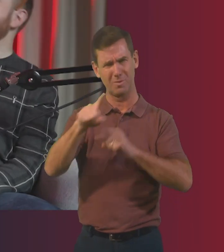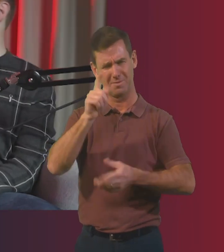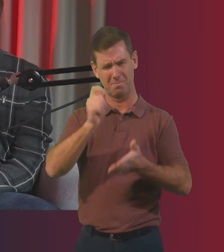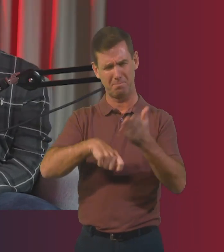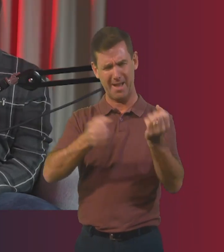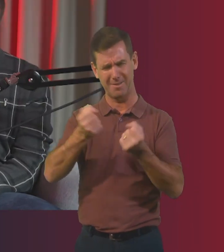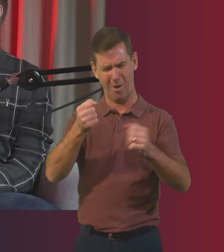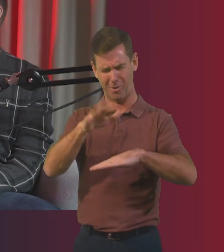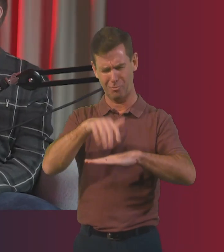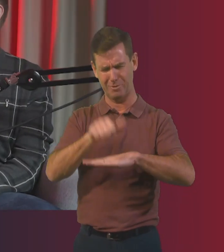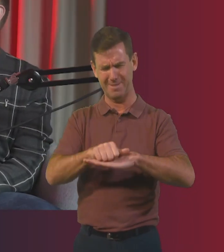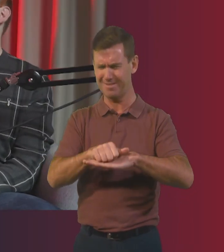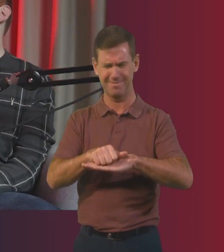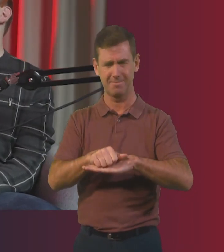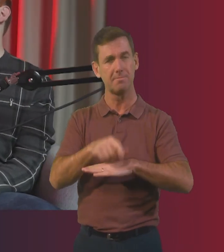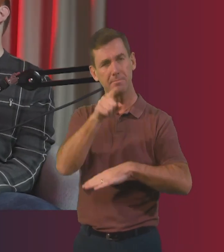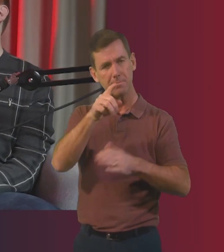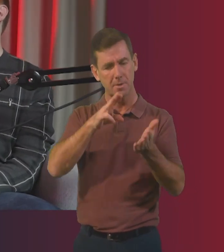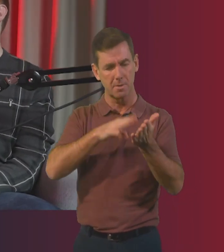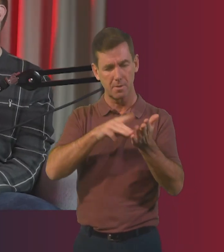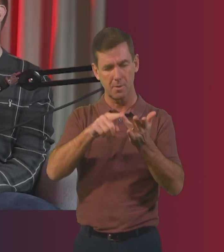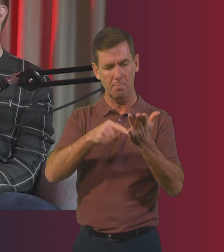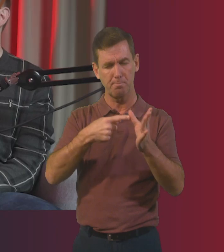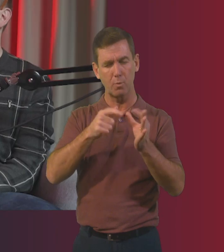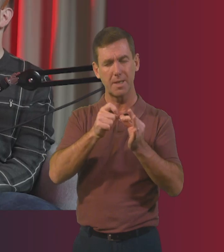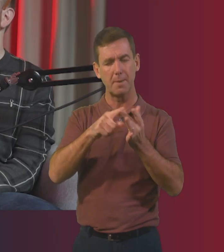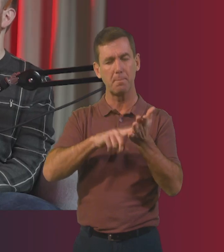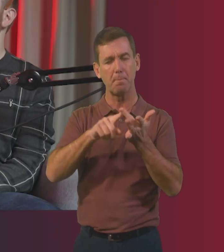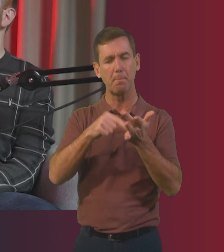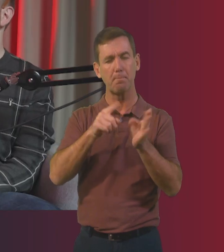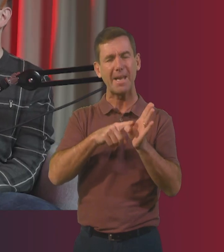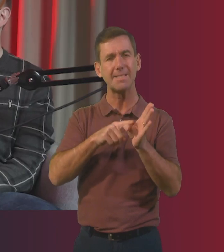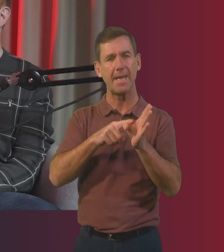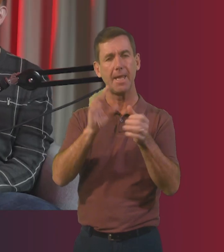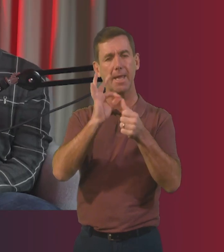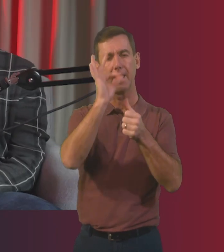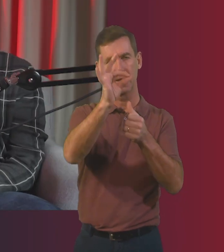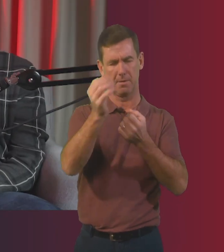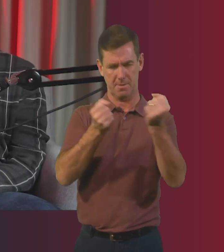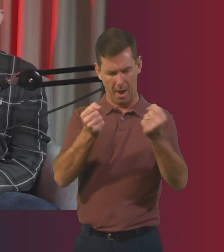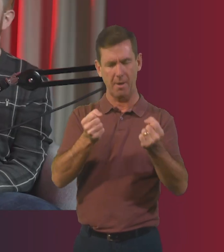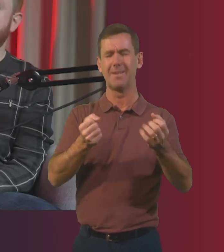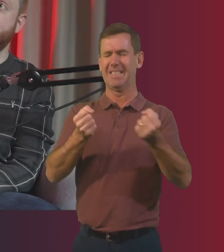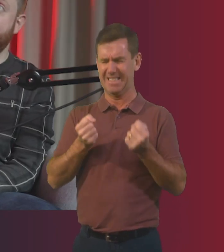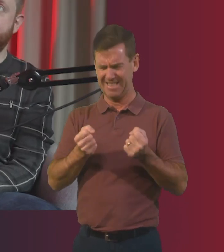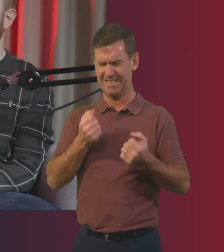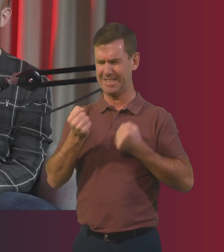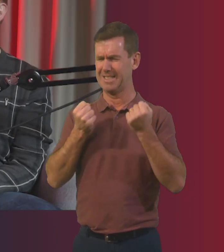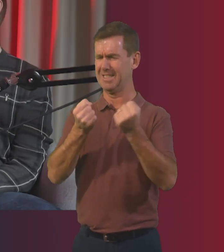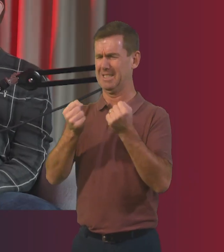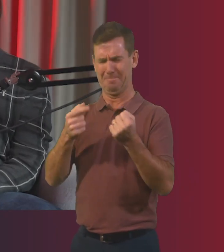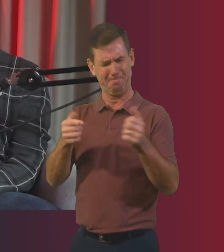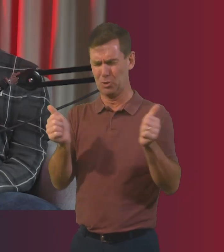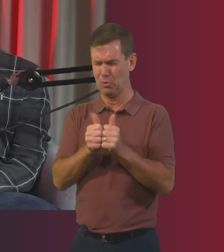of people who get their car on the Motability Scheme and realise quite quickly after that maybe it doesn't actually suit them, or they'd wish they'd tried such and such to see